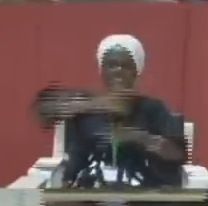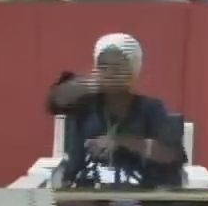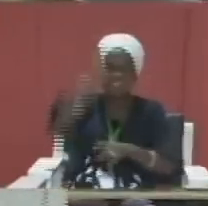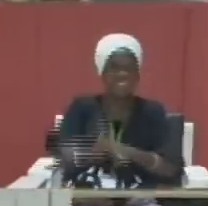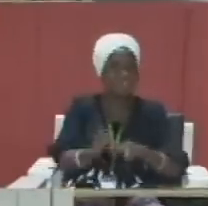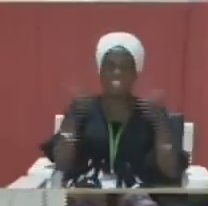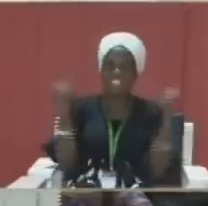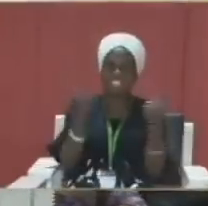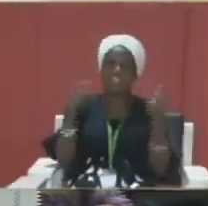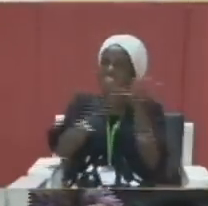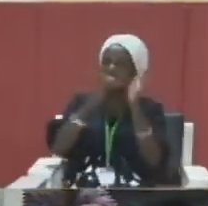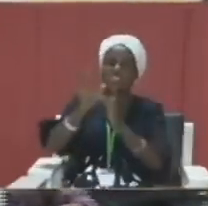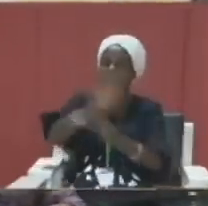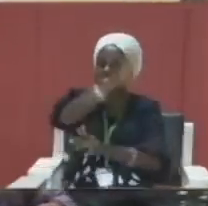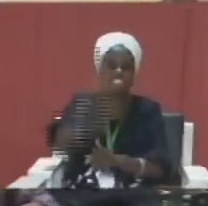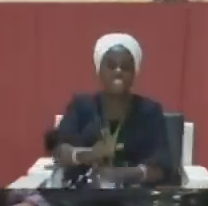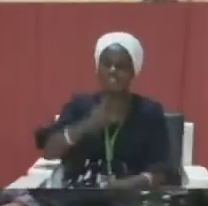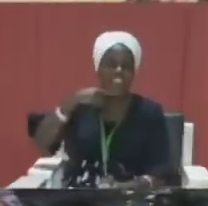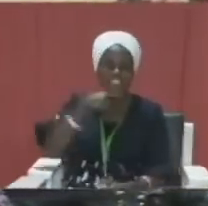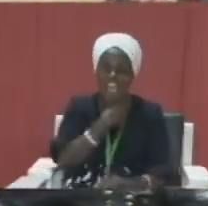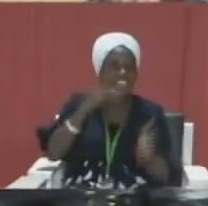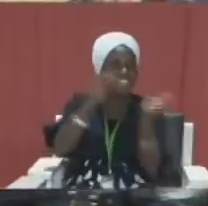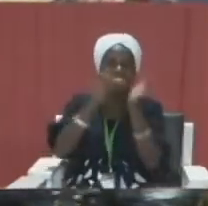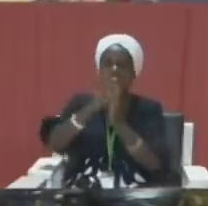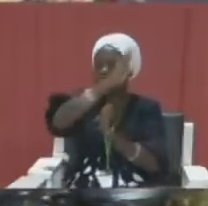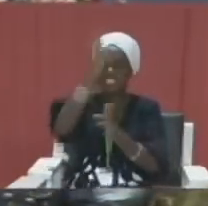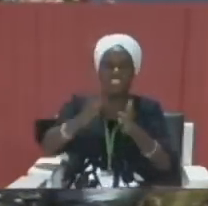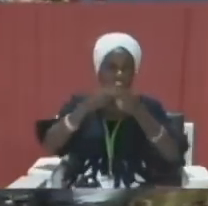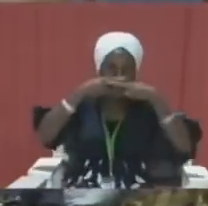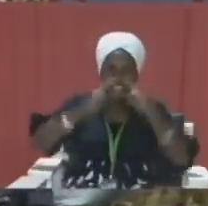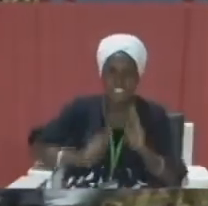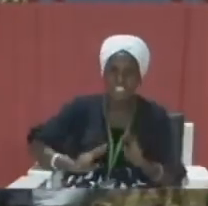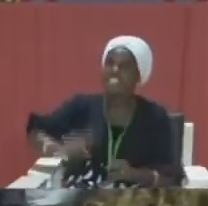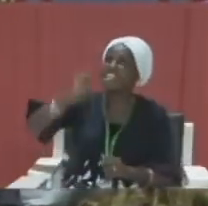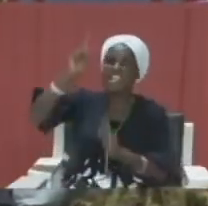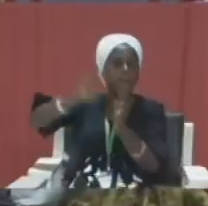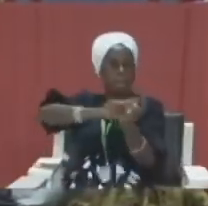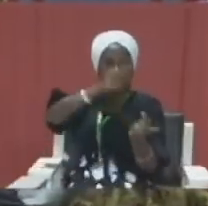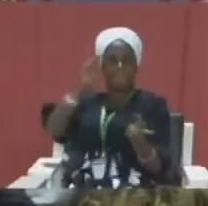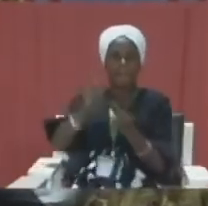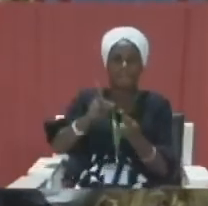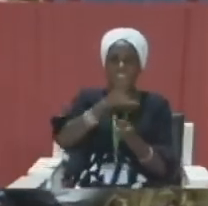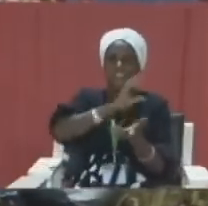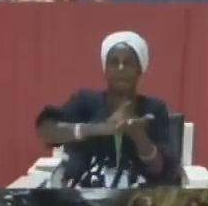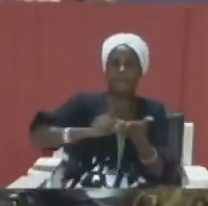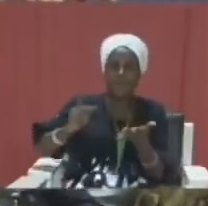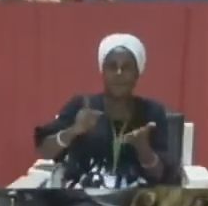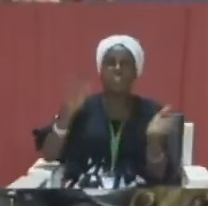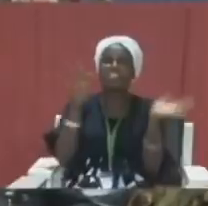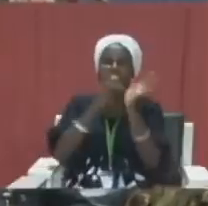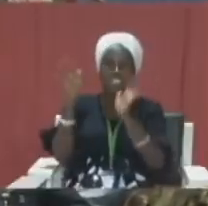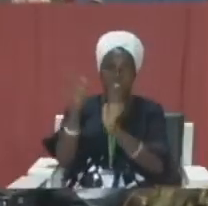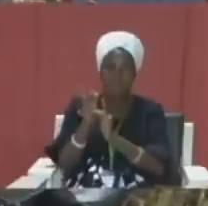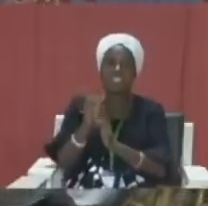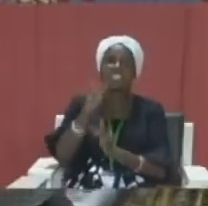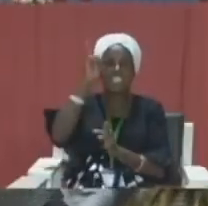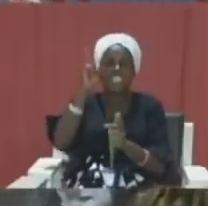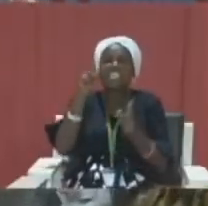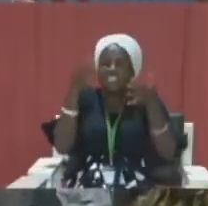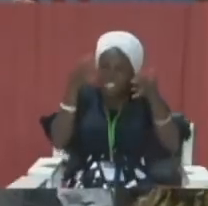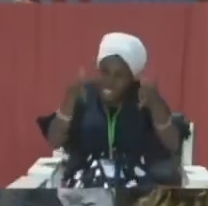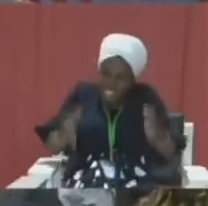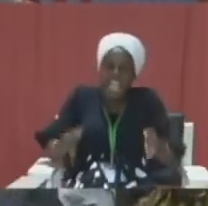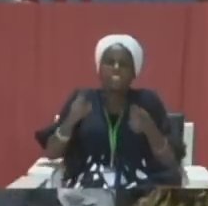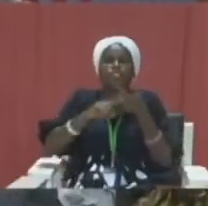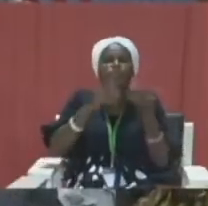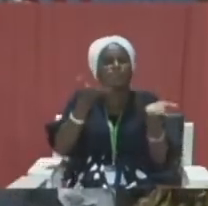a liar. He was never a criminal. He was perfect and pure. Yet, he chose to die.